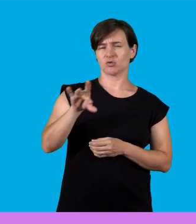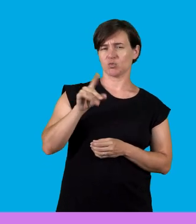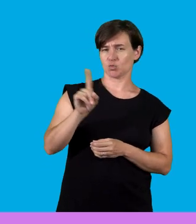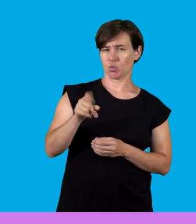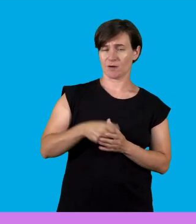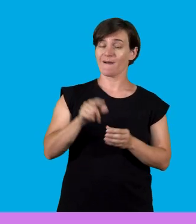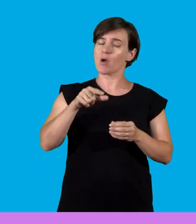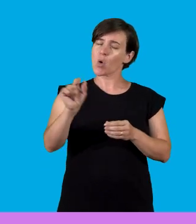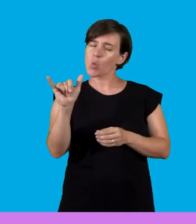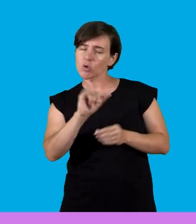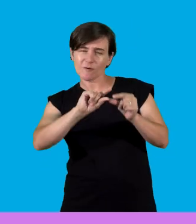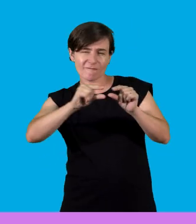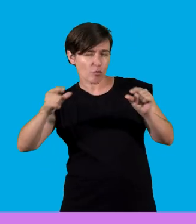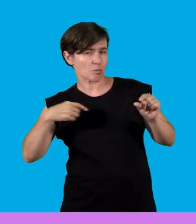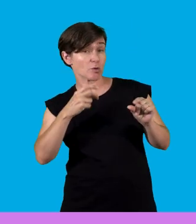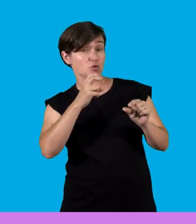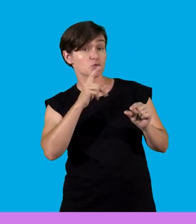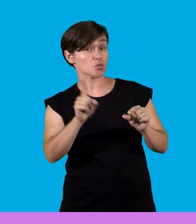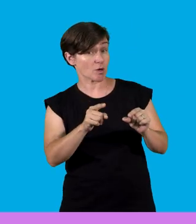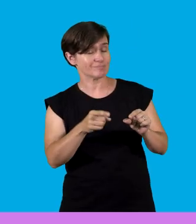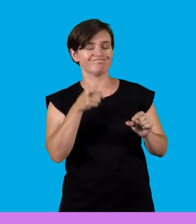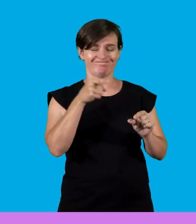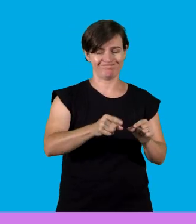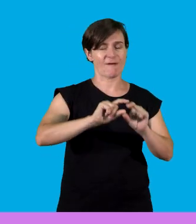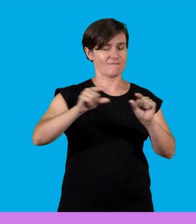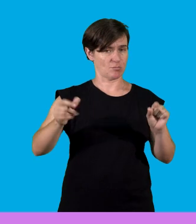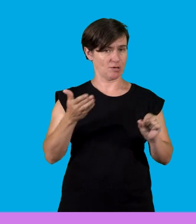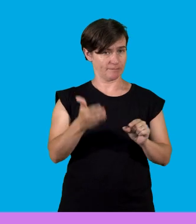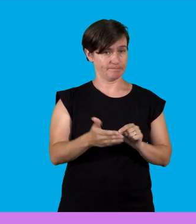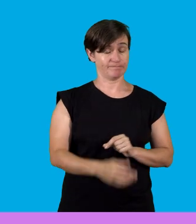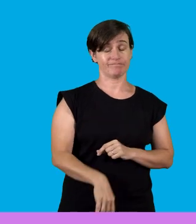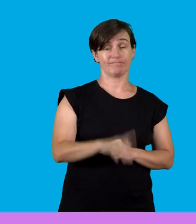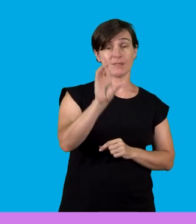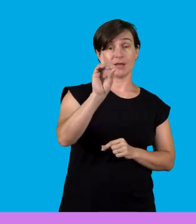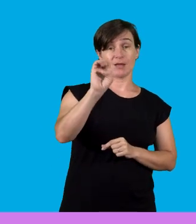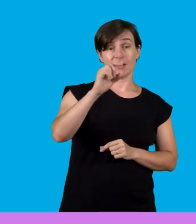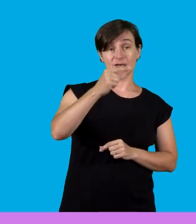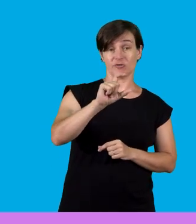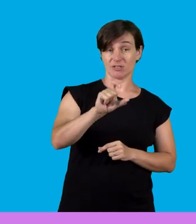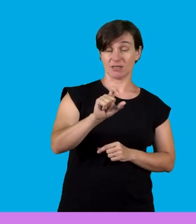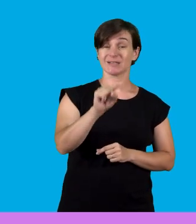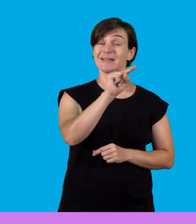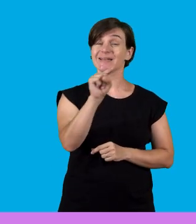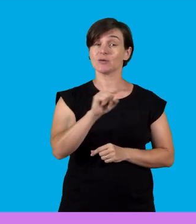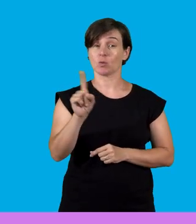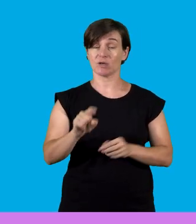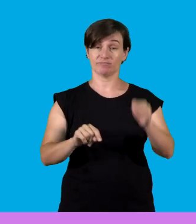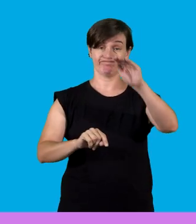correct formula. Degrees Celsius is then the